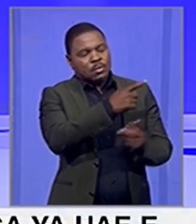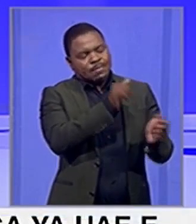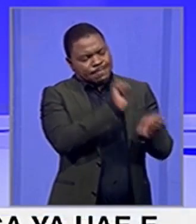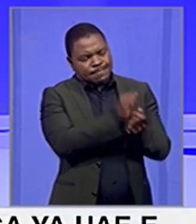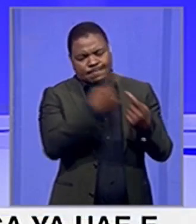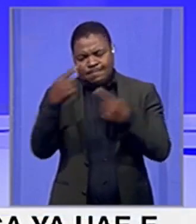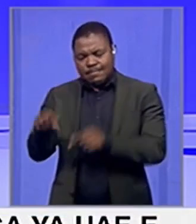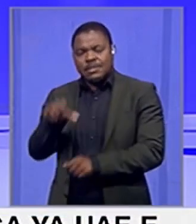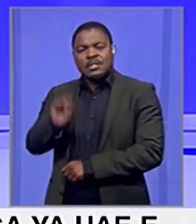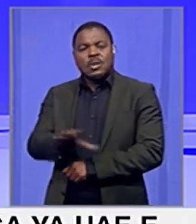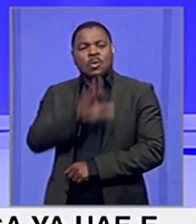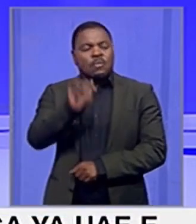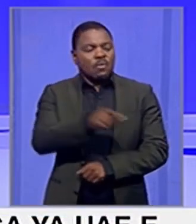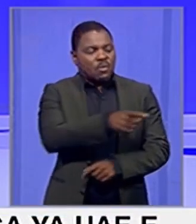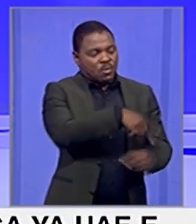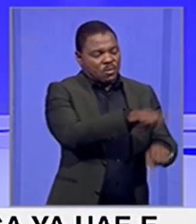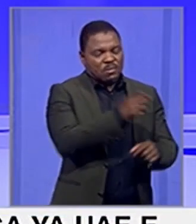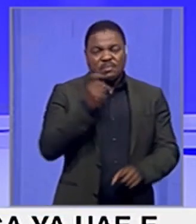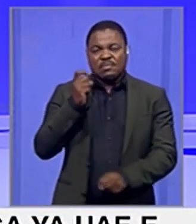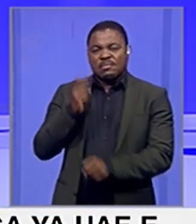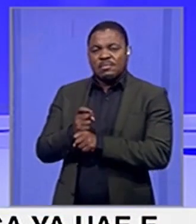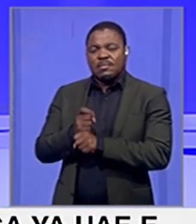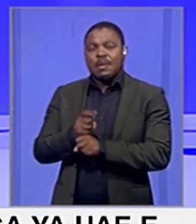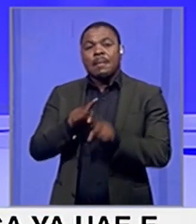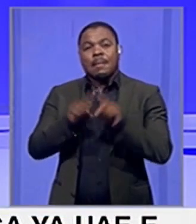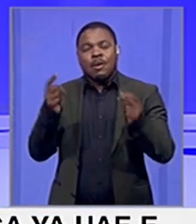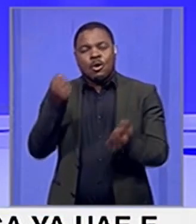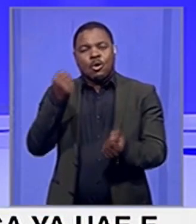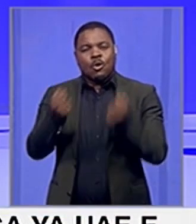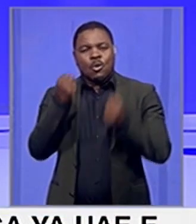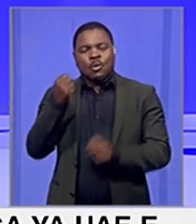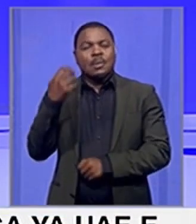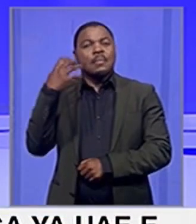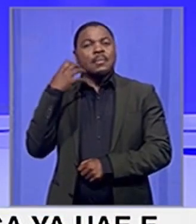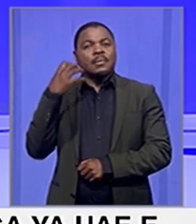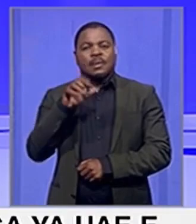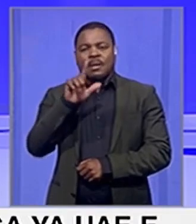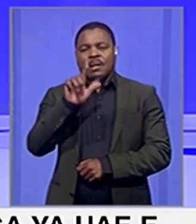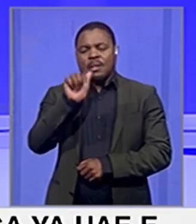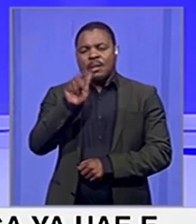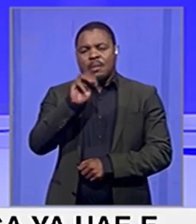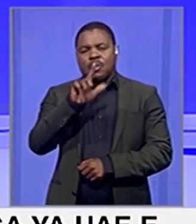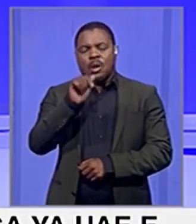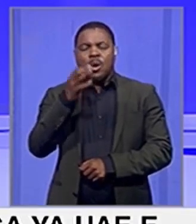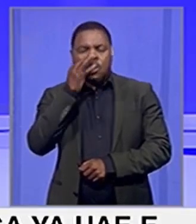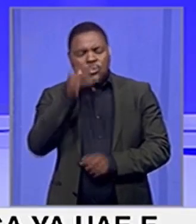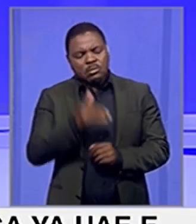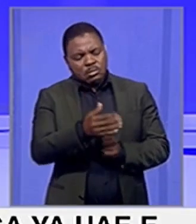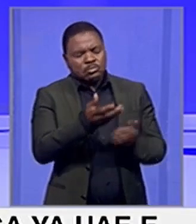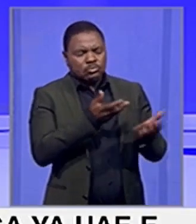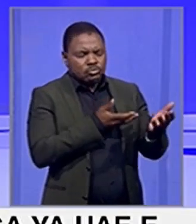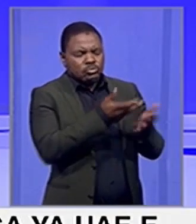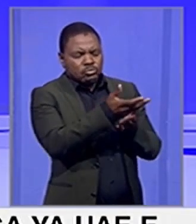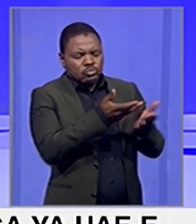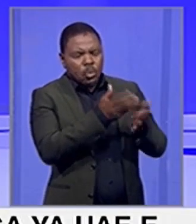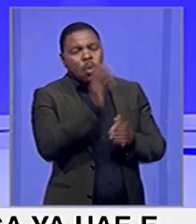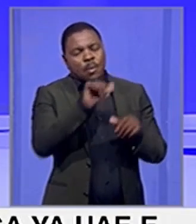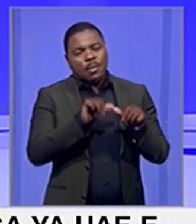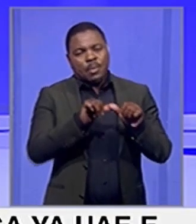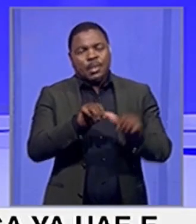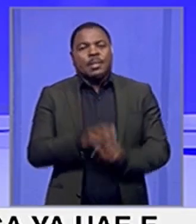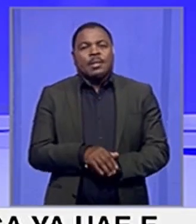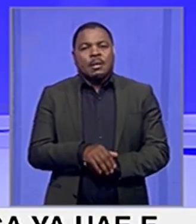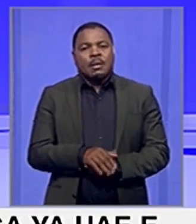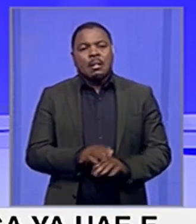bomenetša. Le go le bjalo tona ya toka Ronald Lamola ore ba tla tswela pele go rerišana le naga yeo. Dipego